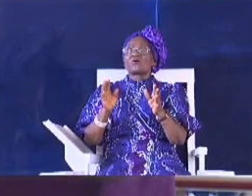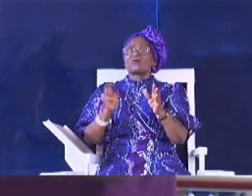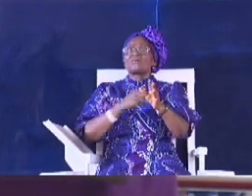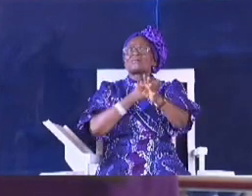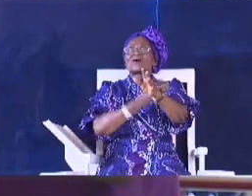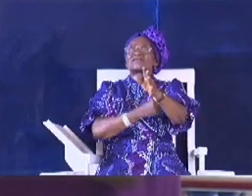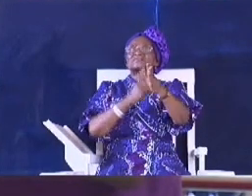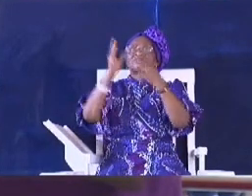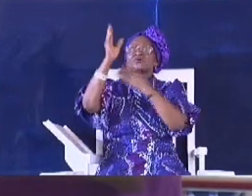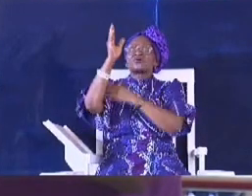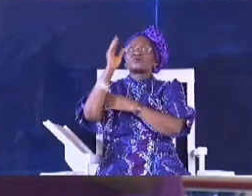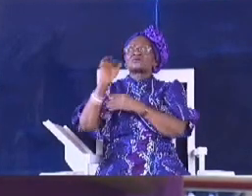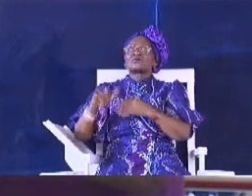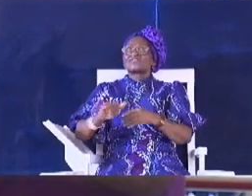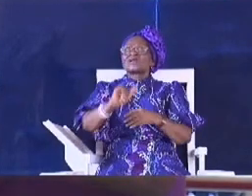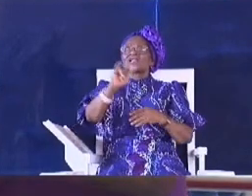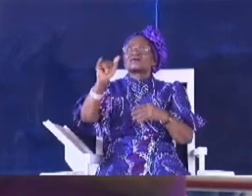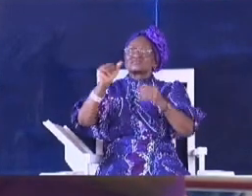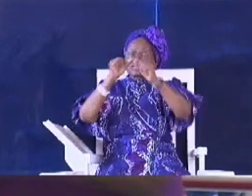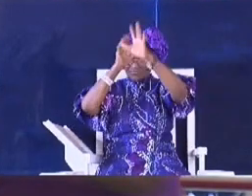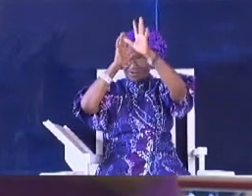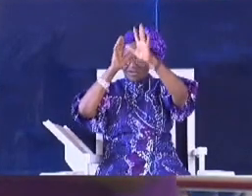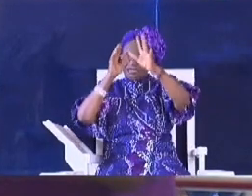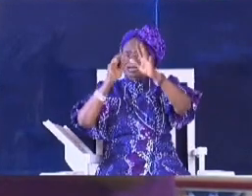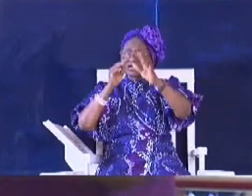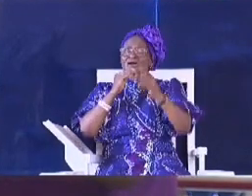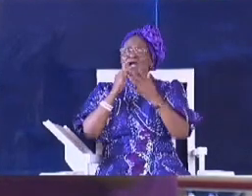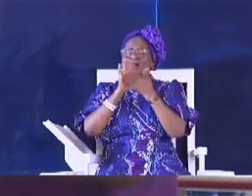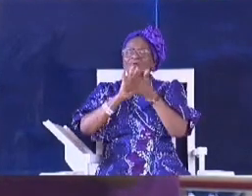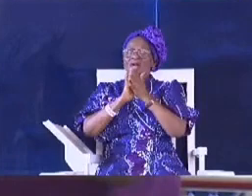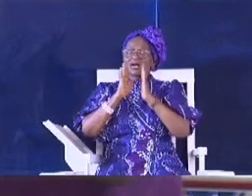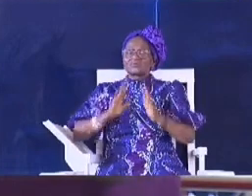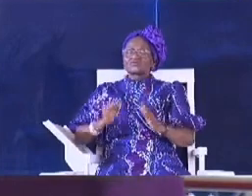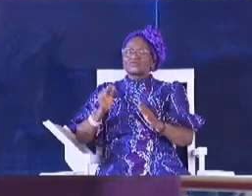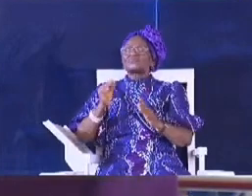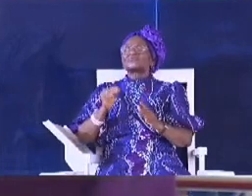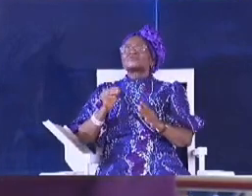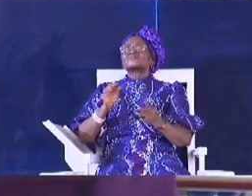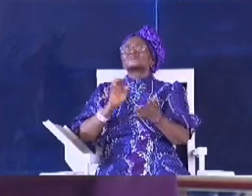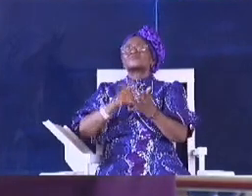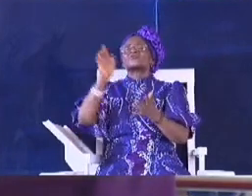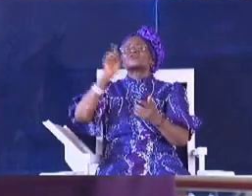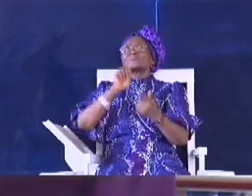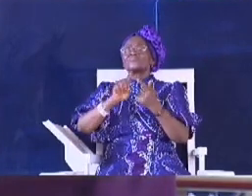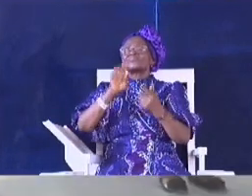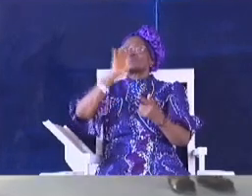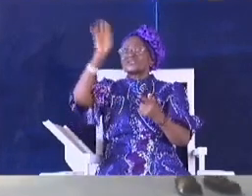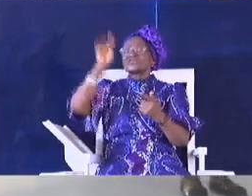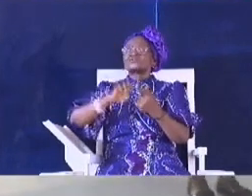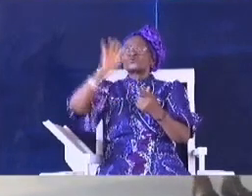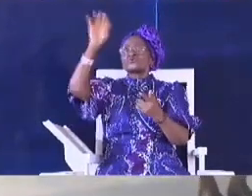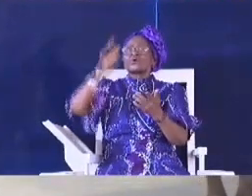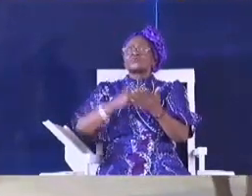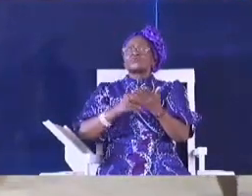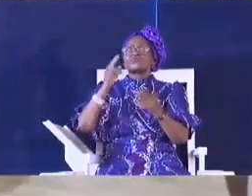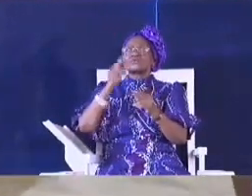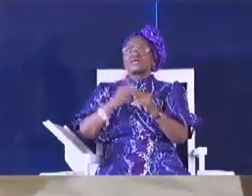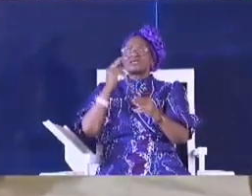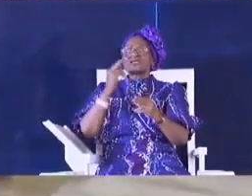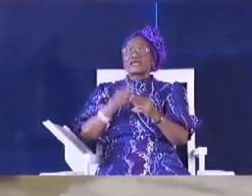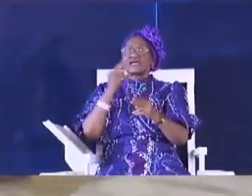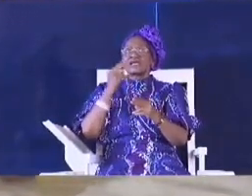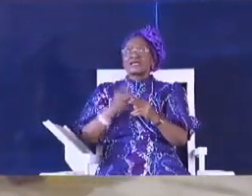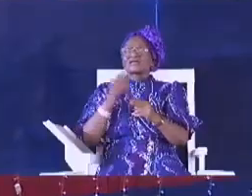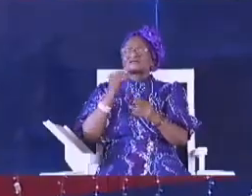Mighty God, Everlasting Father, Prince of Peace, glory be to your holy name.